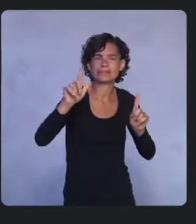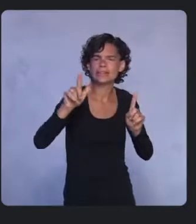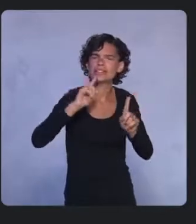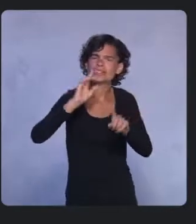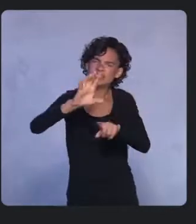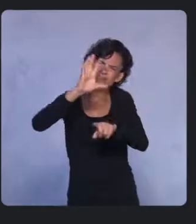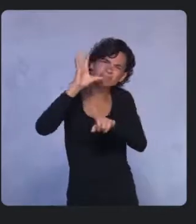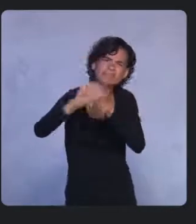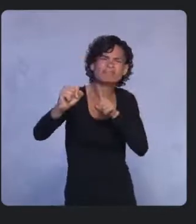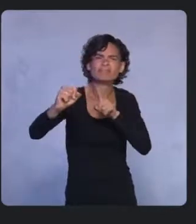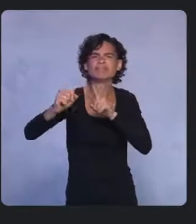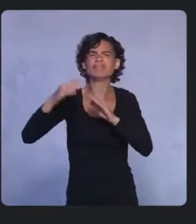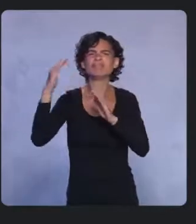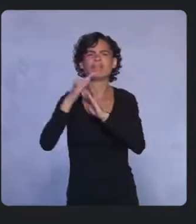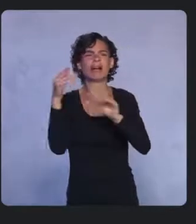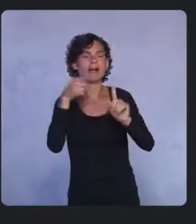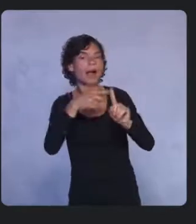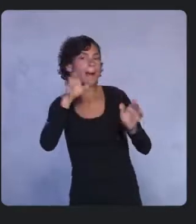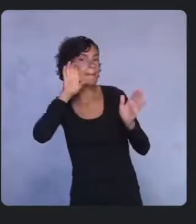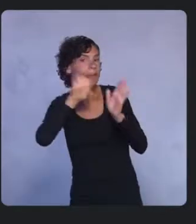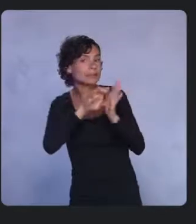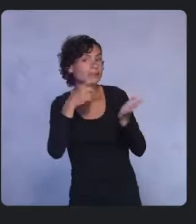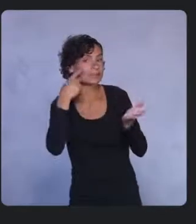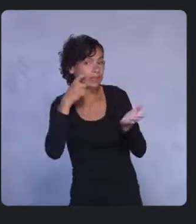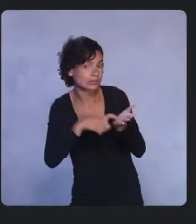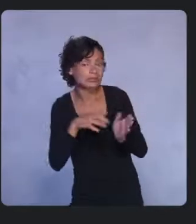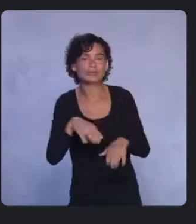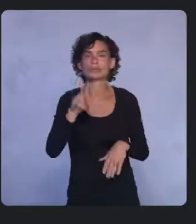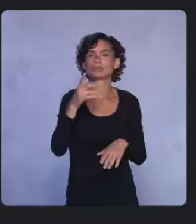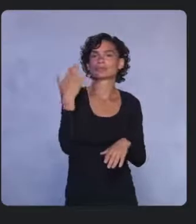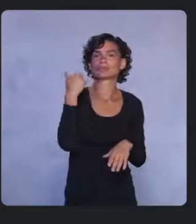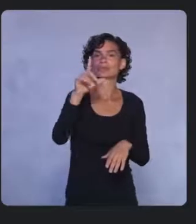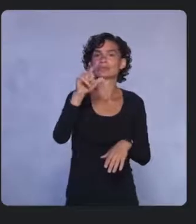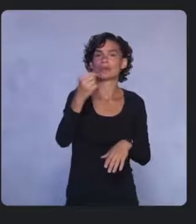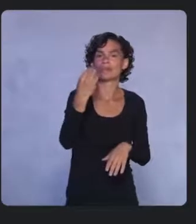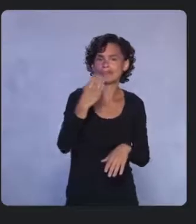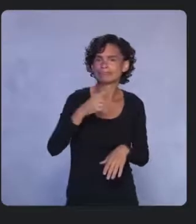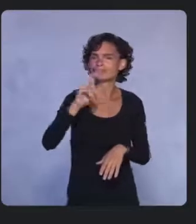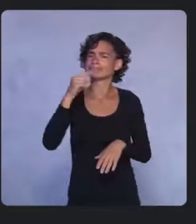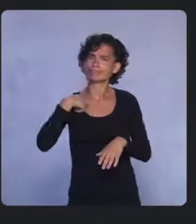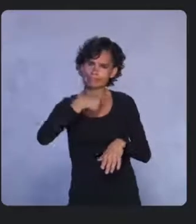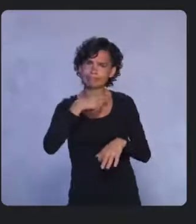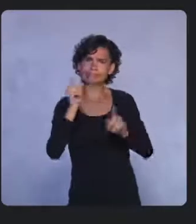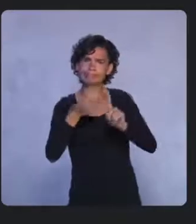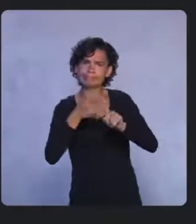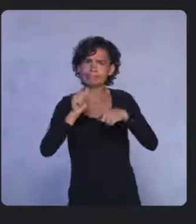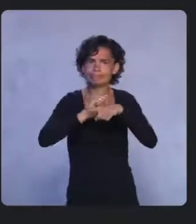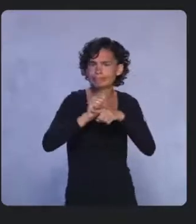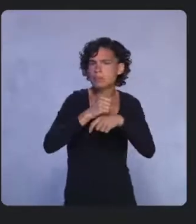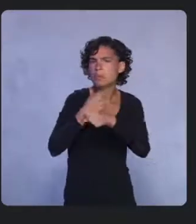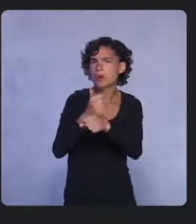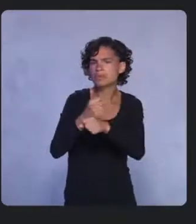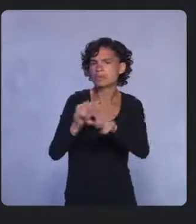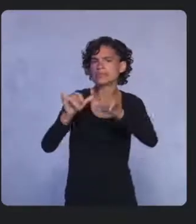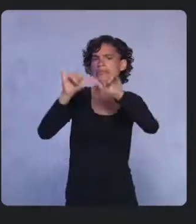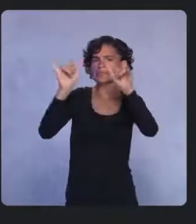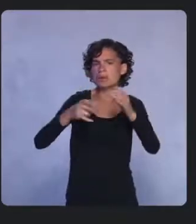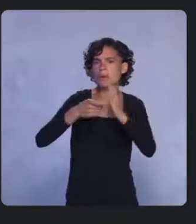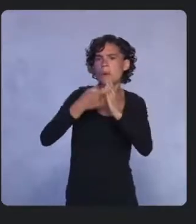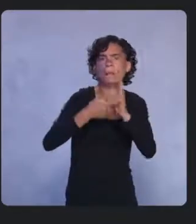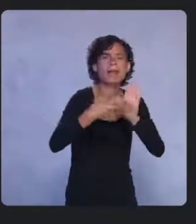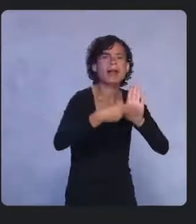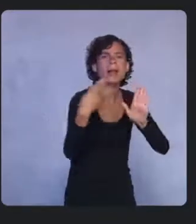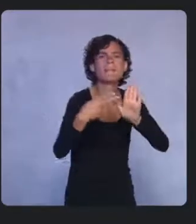recognition. In 2014, we first trained a production system to automatically label